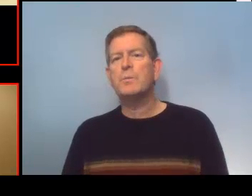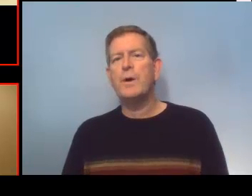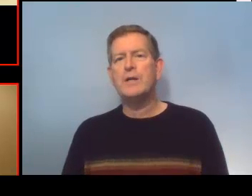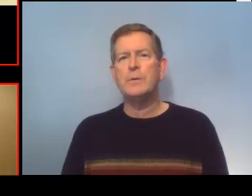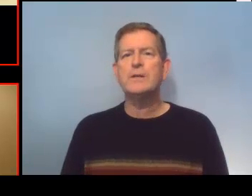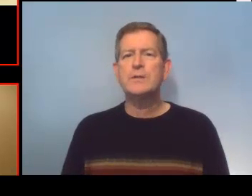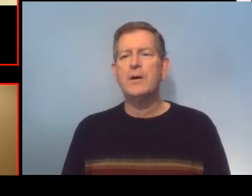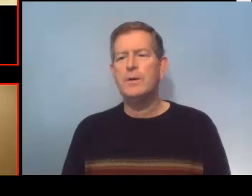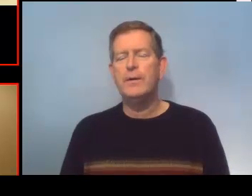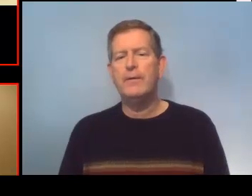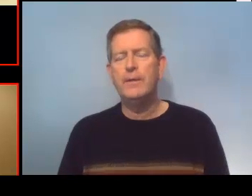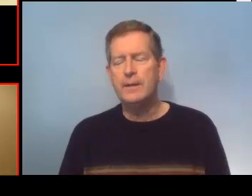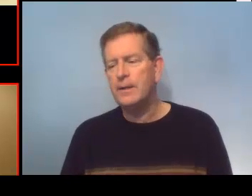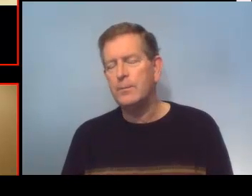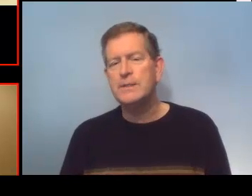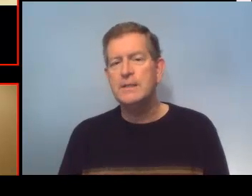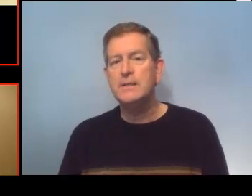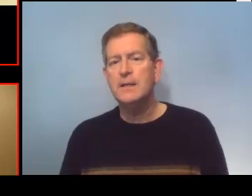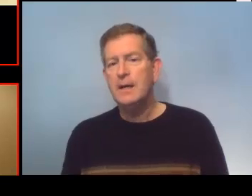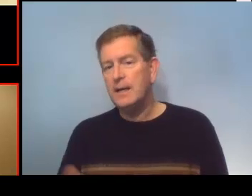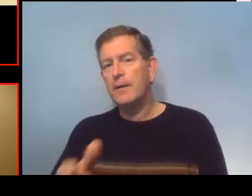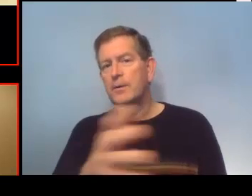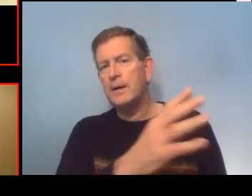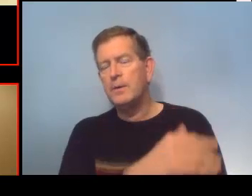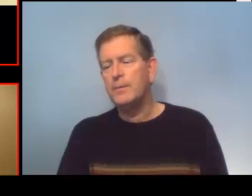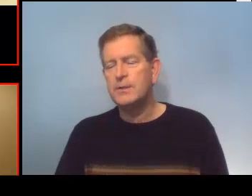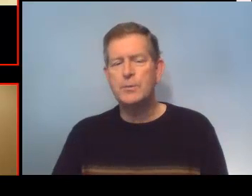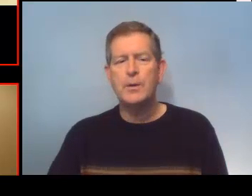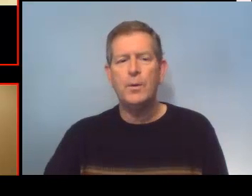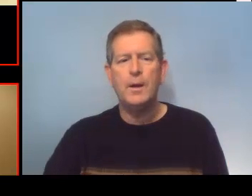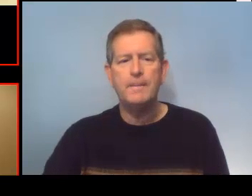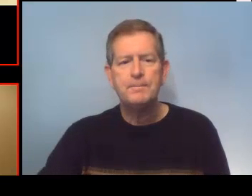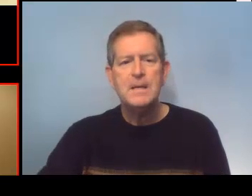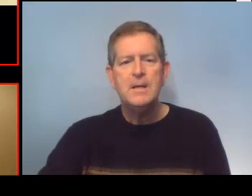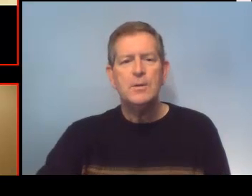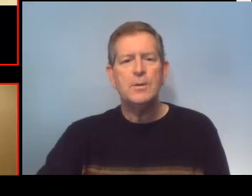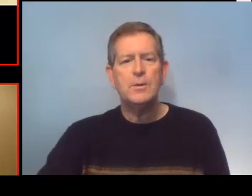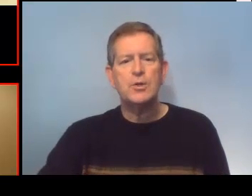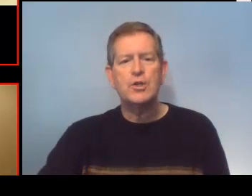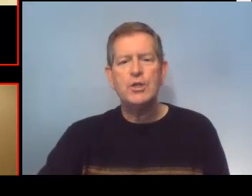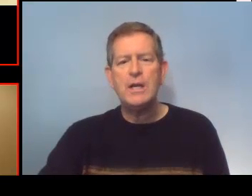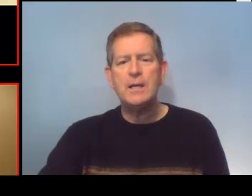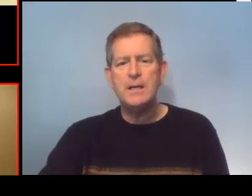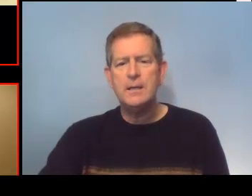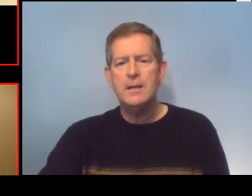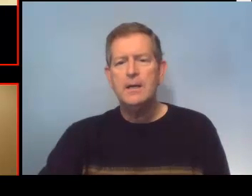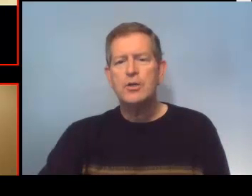you might be surprised by the sound of the number 6 and other numbers as we go along.